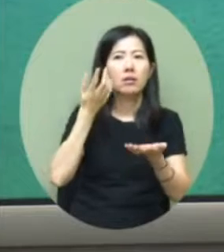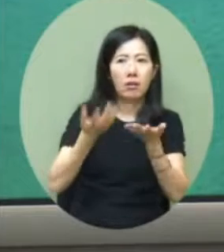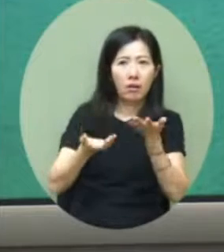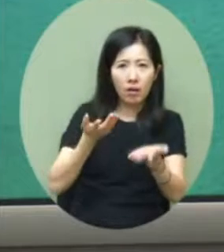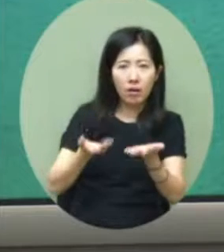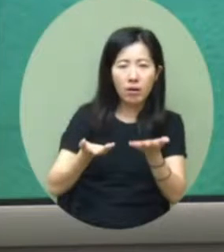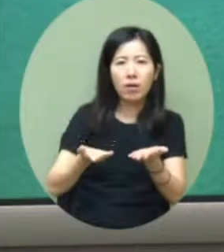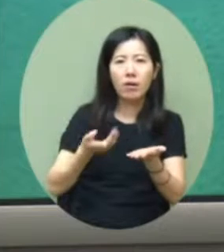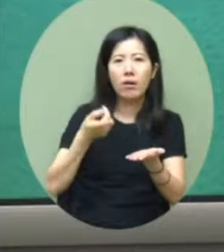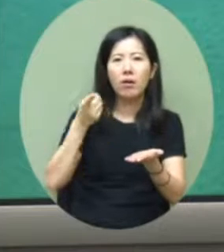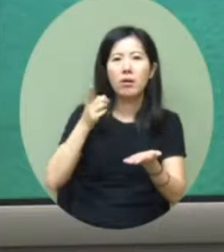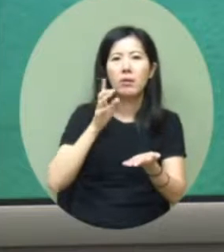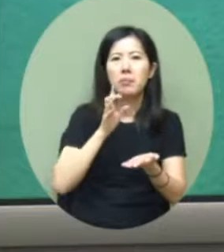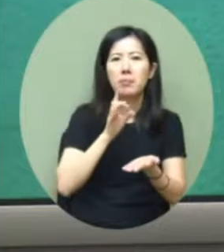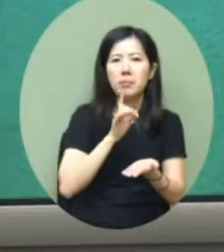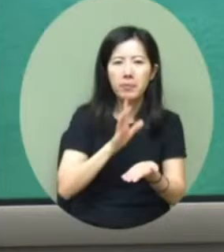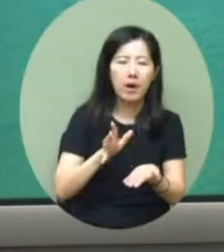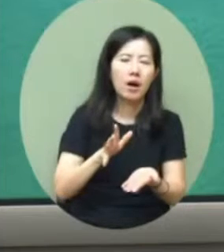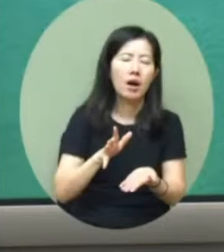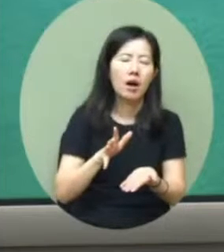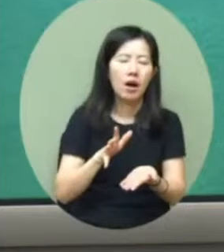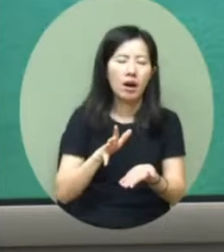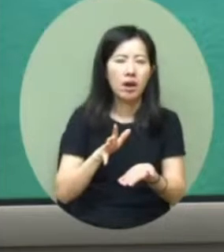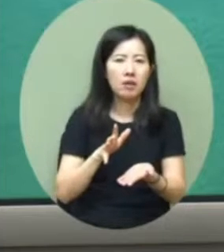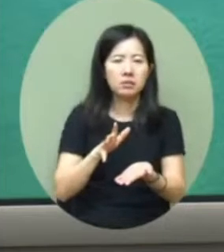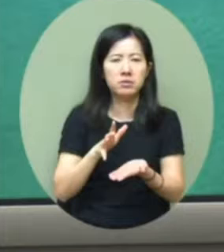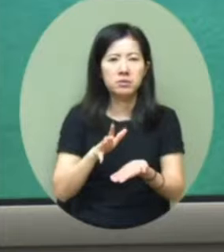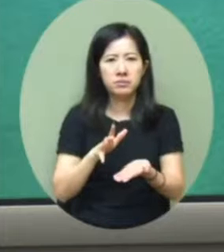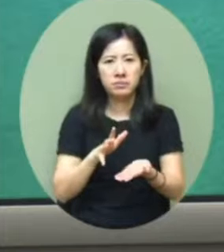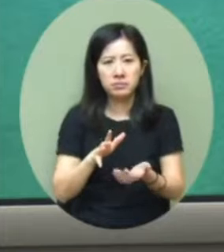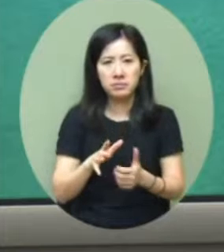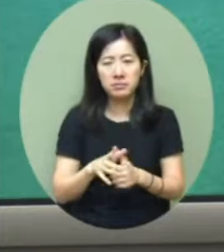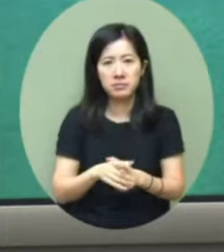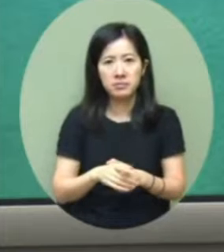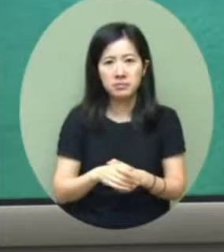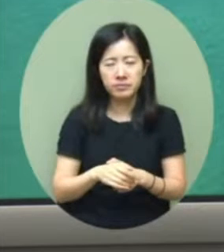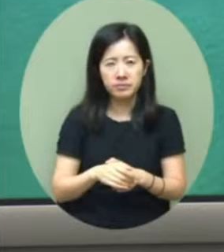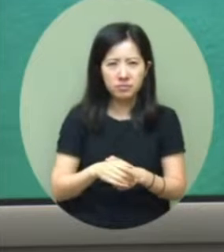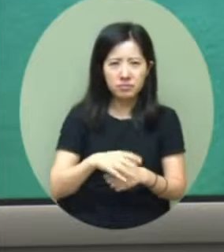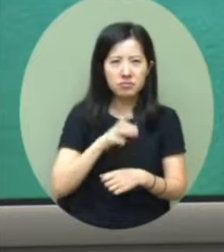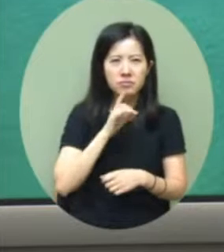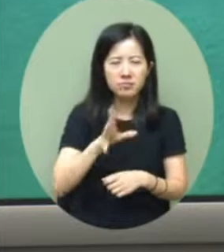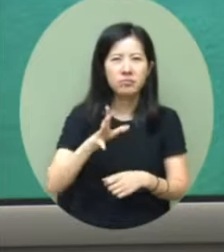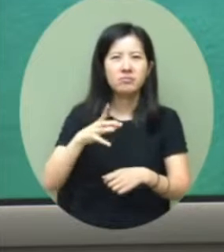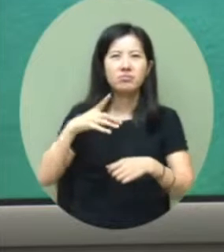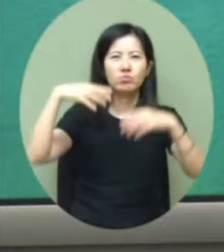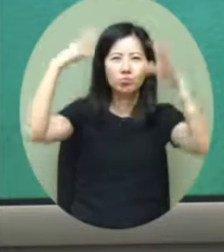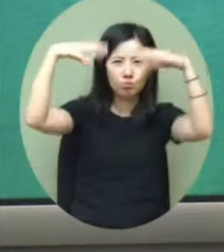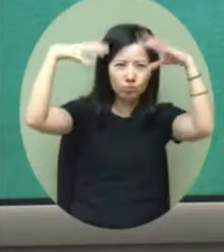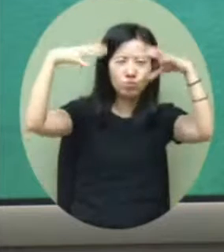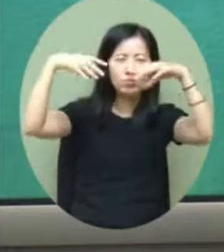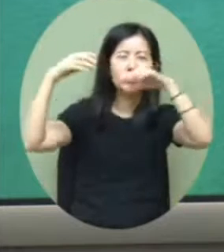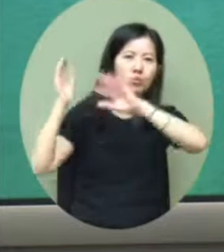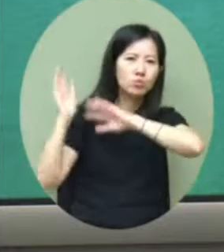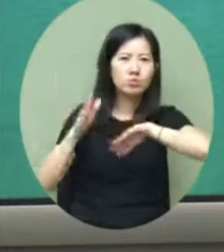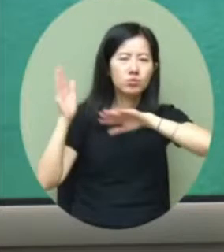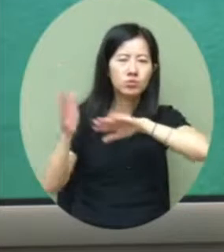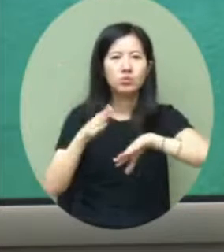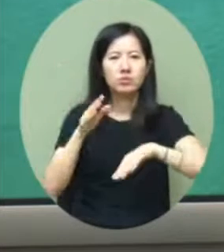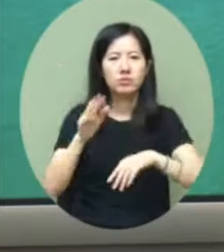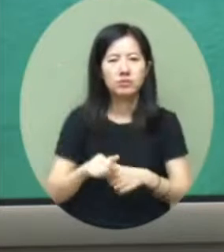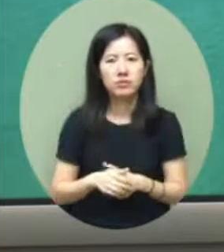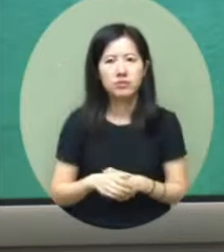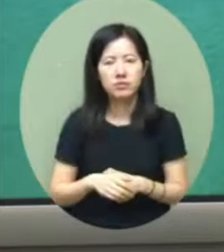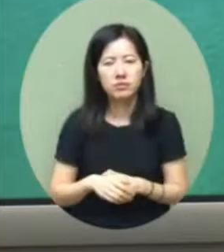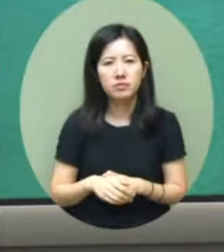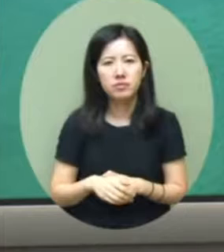attacks that may take place, and also strengthen response plan, strengthened